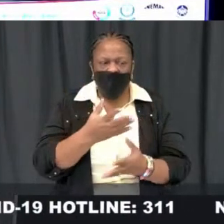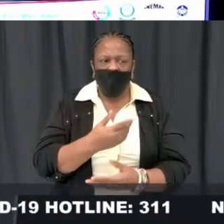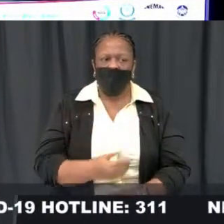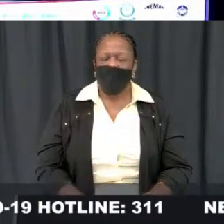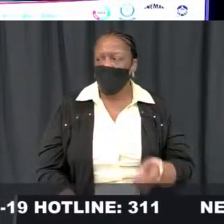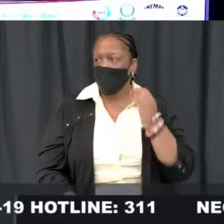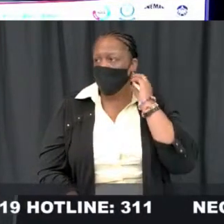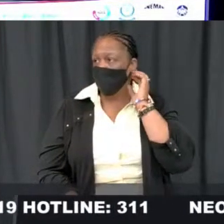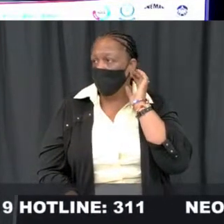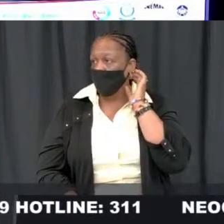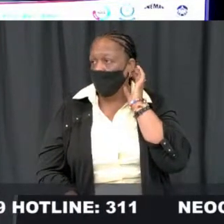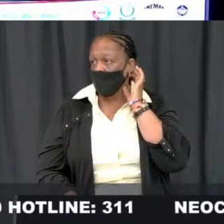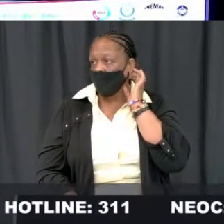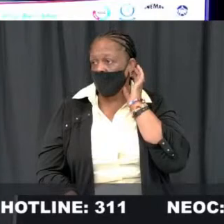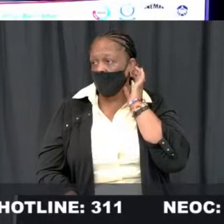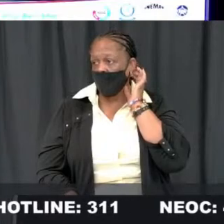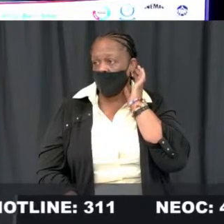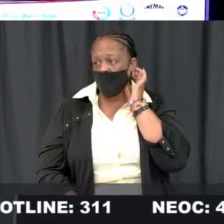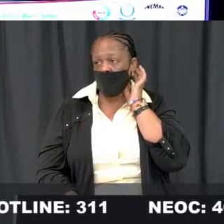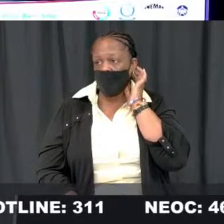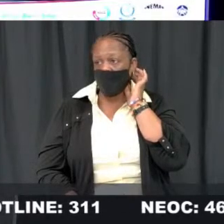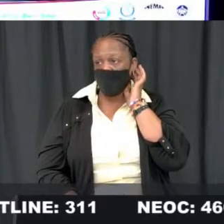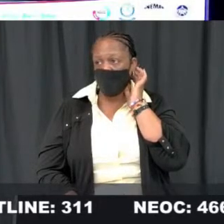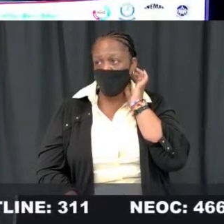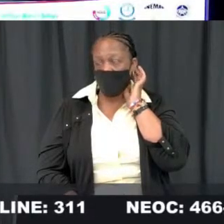from the minute that we see it.